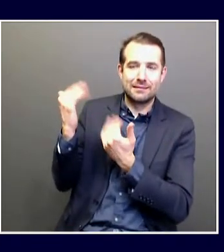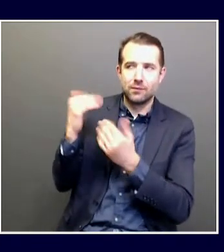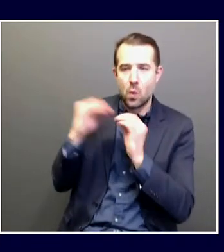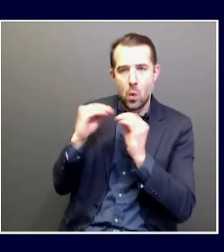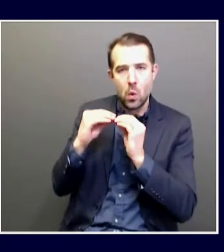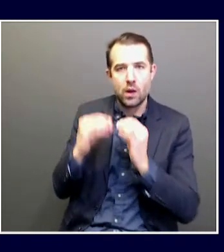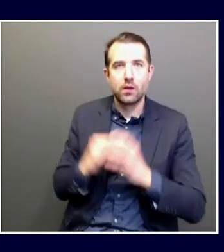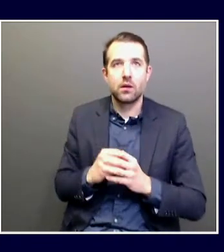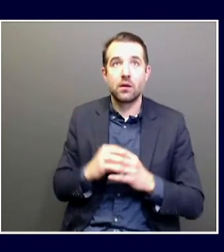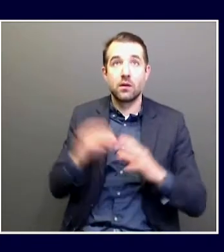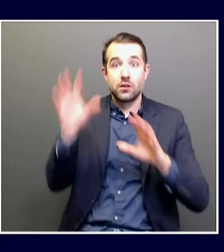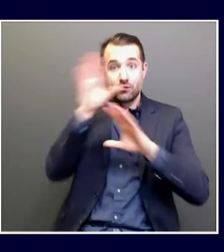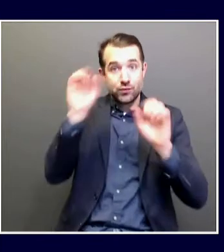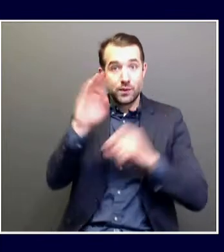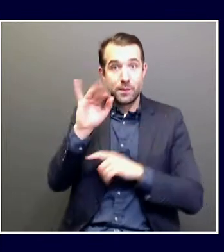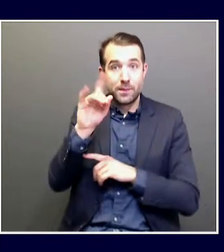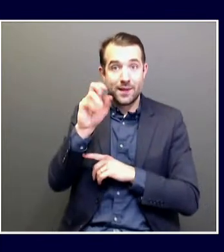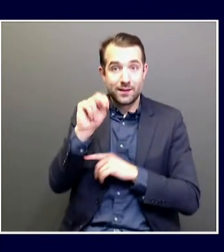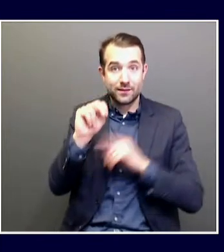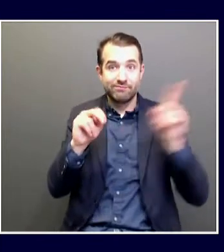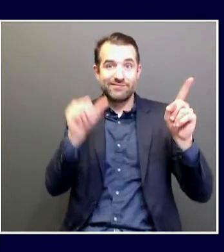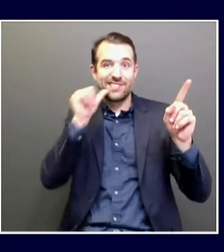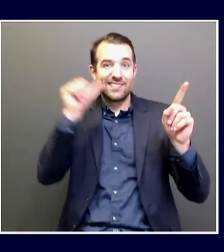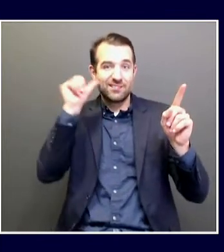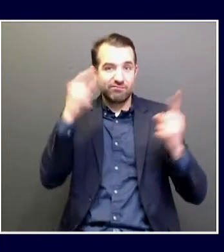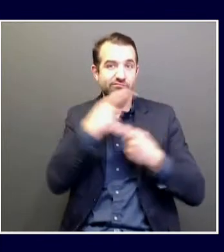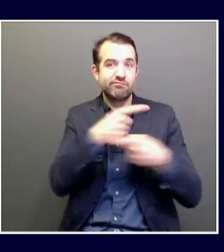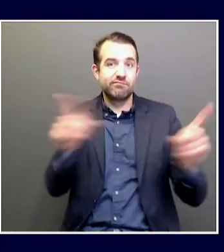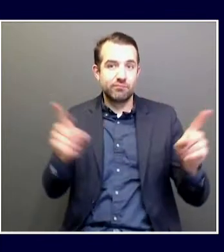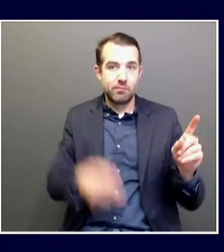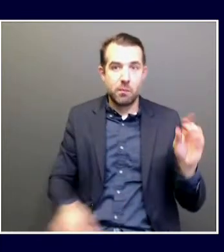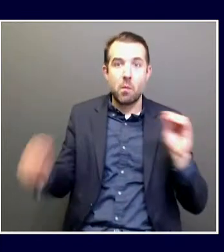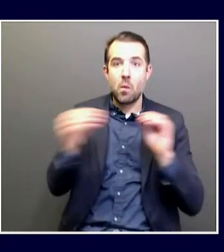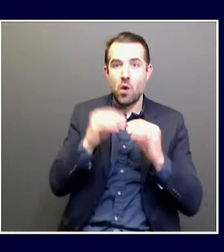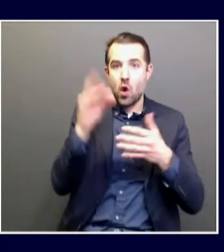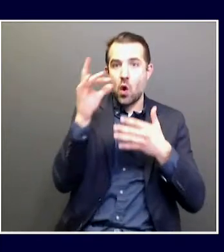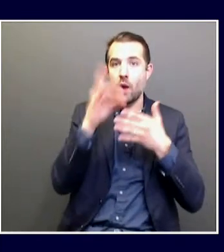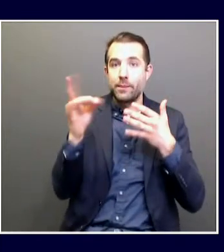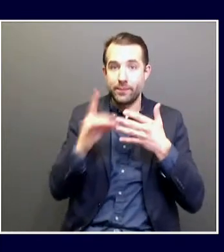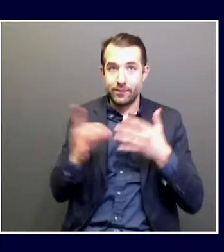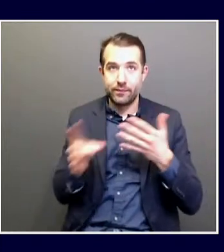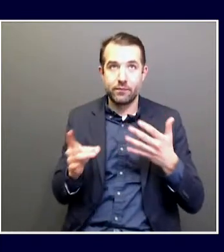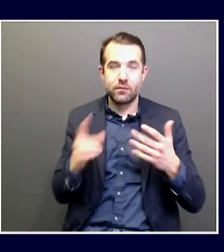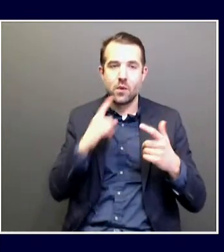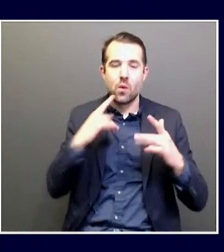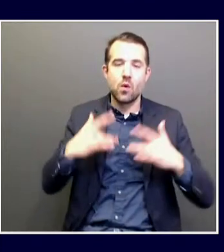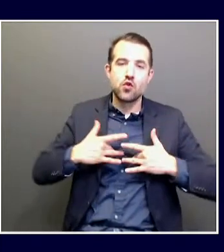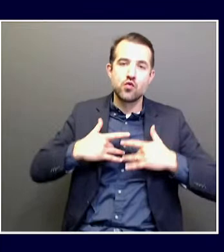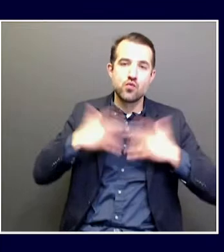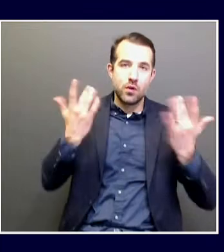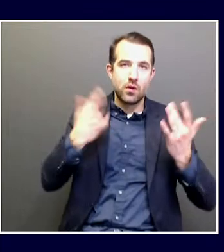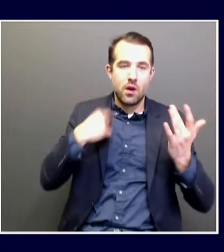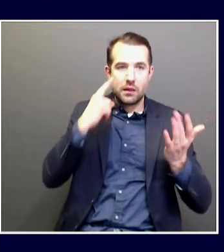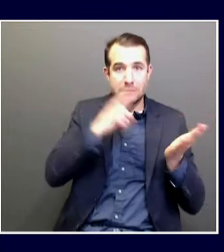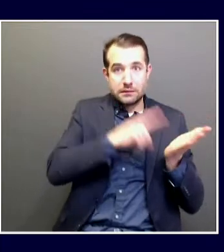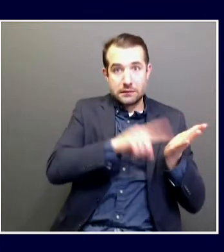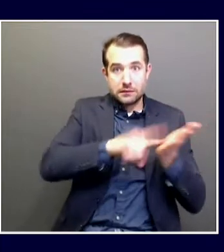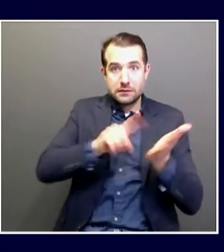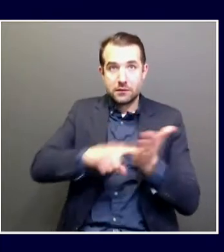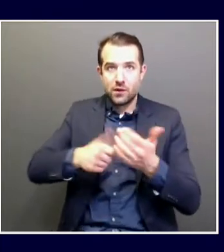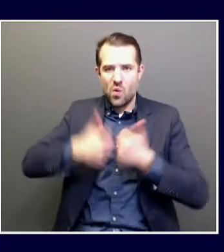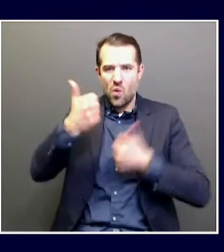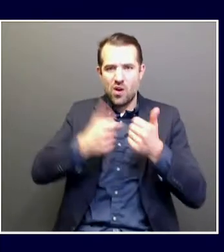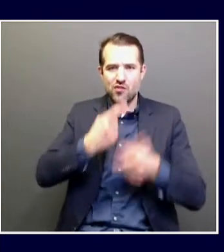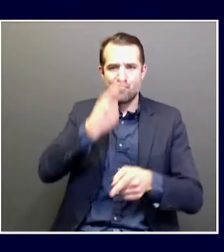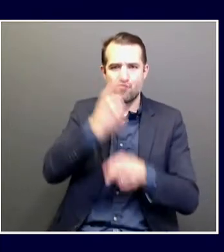Biden's announcement yesterday of additional options for the state of Maine. We are exploring those options, going to take advantage of them when they make sense